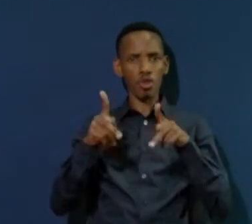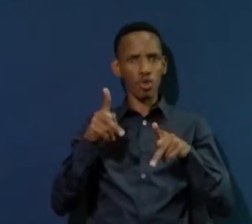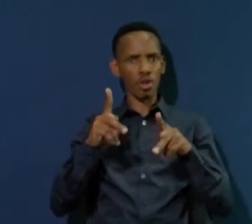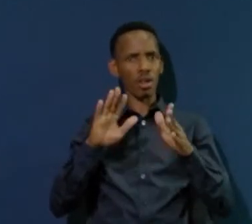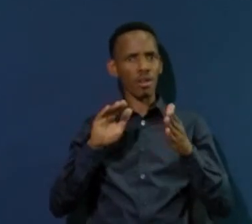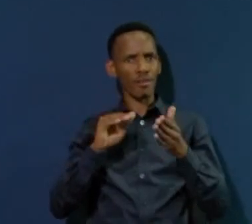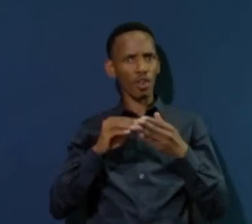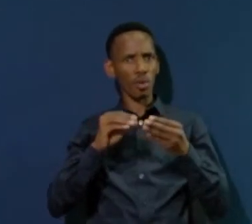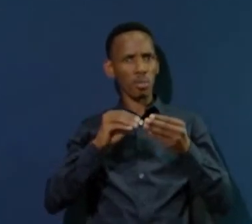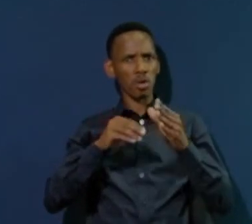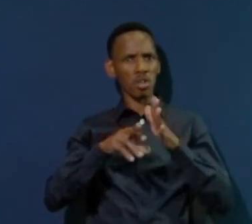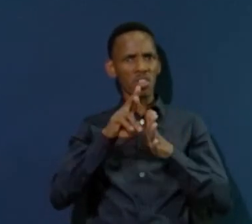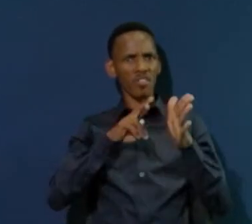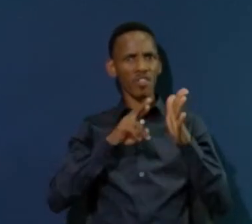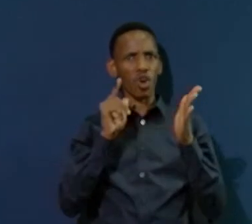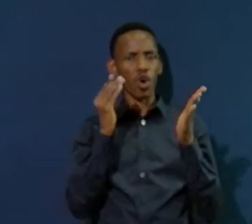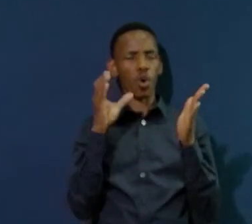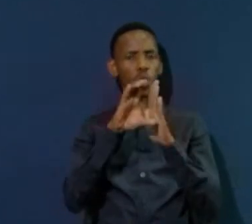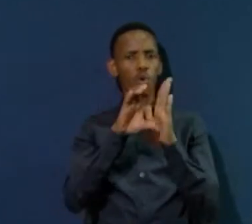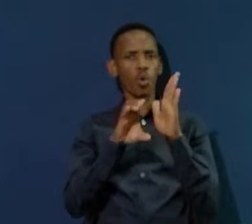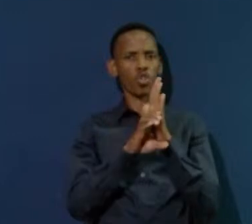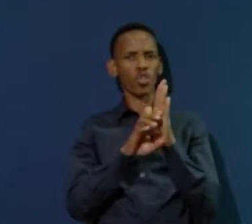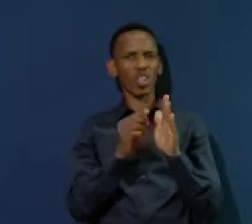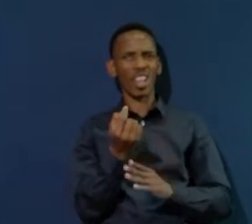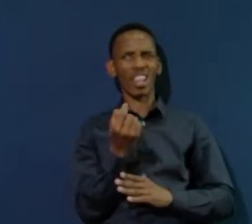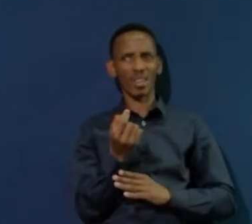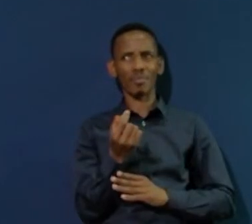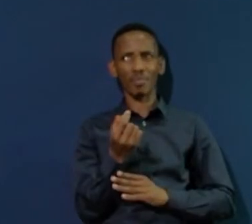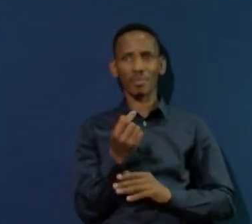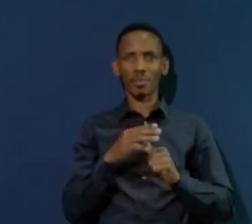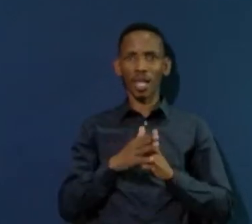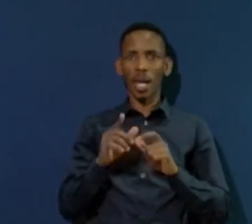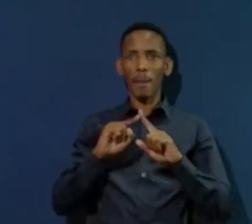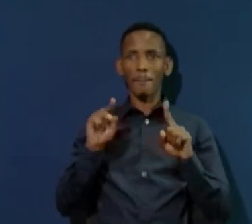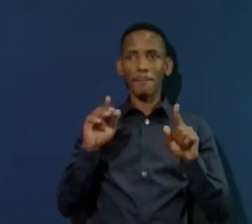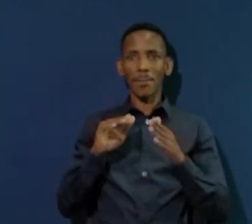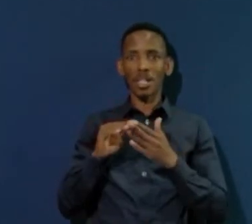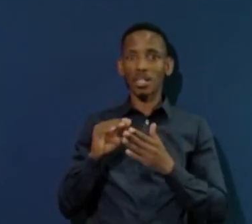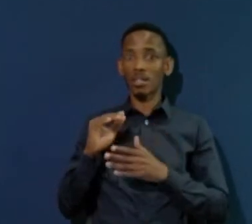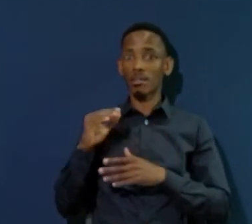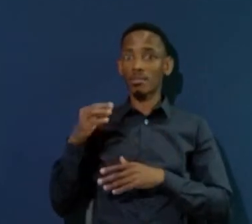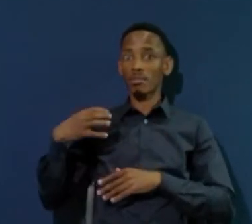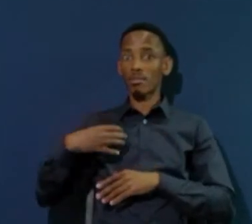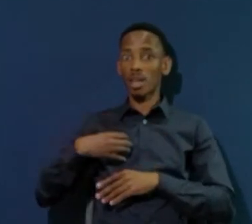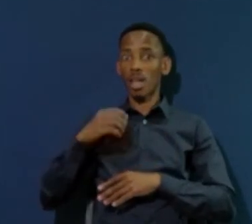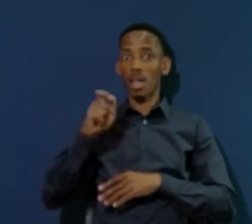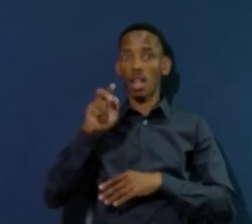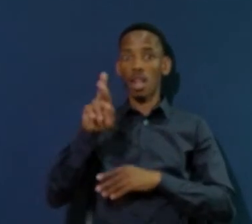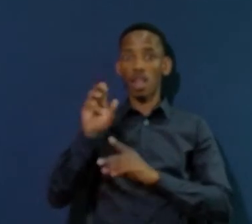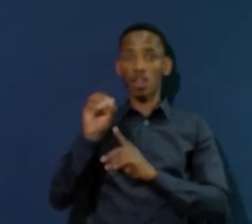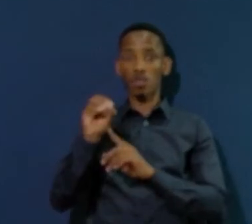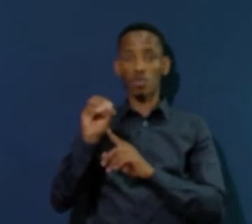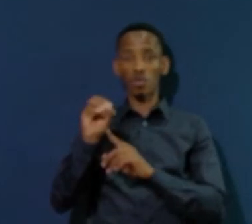Yeah. Raliru, there's a lot that has been discussed regarding the process of the elections. Our